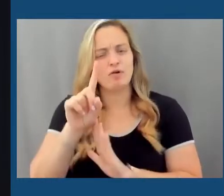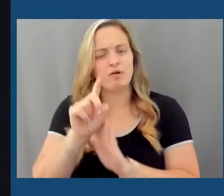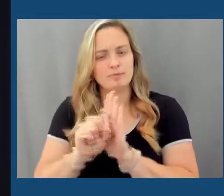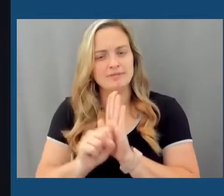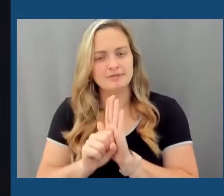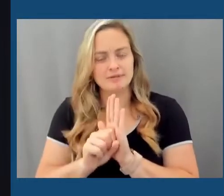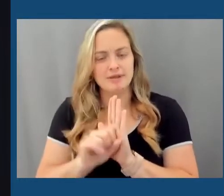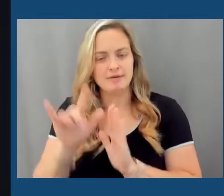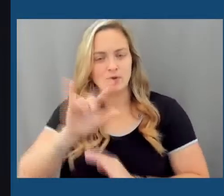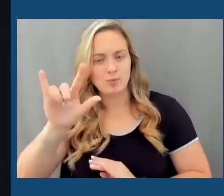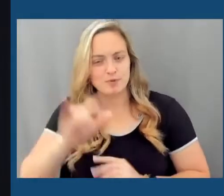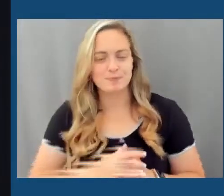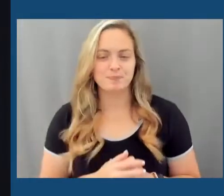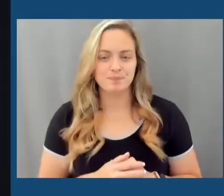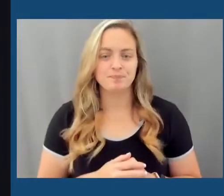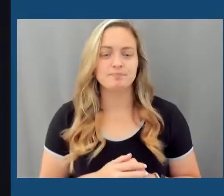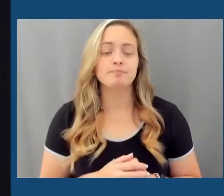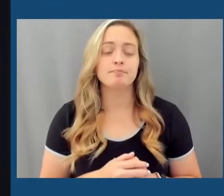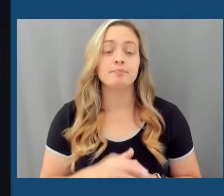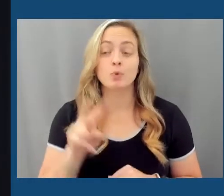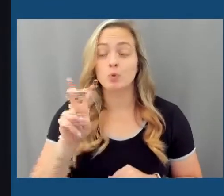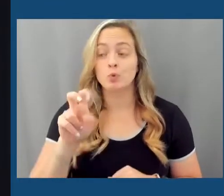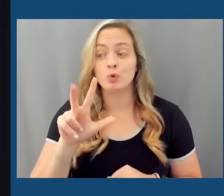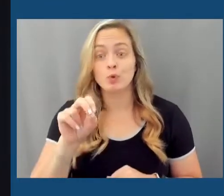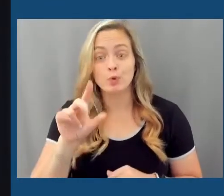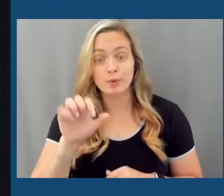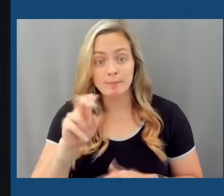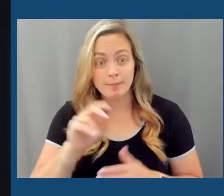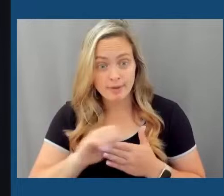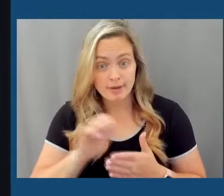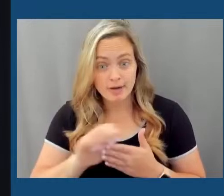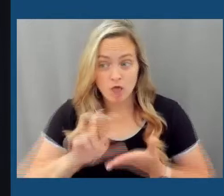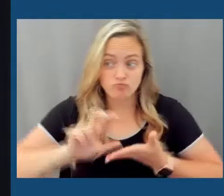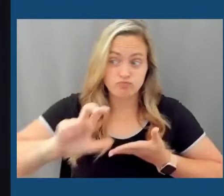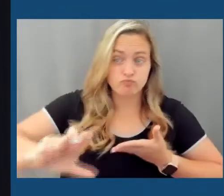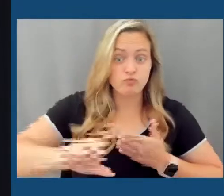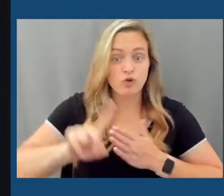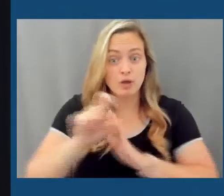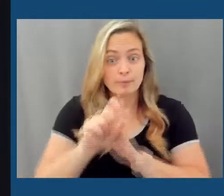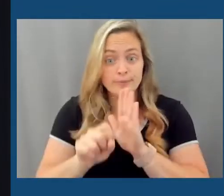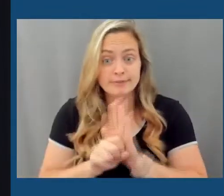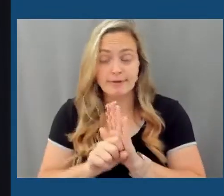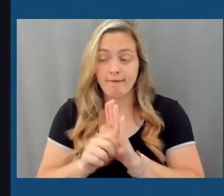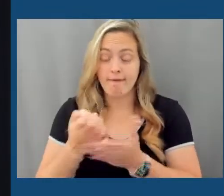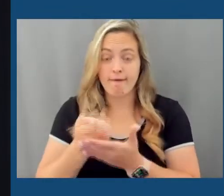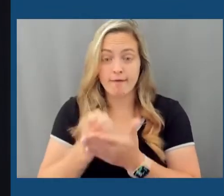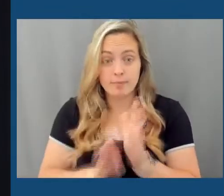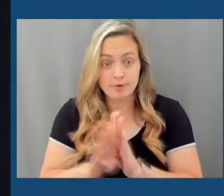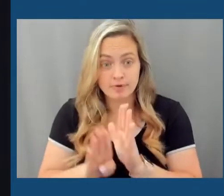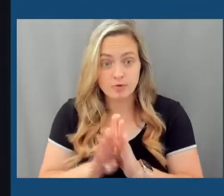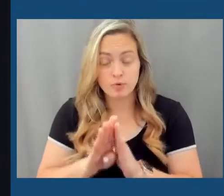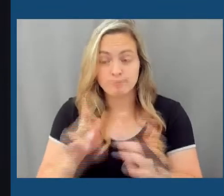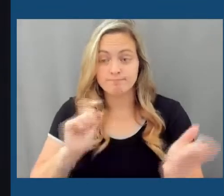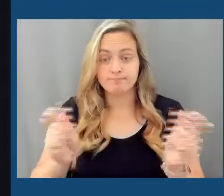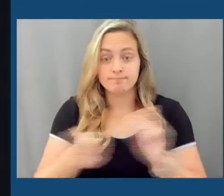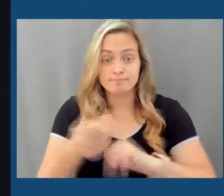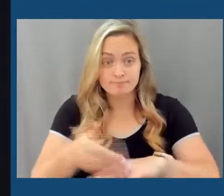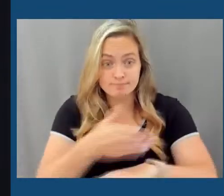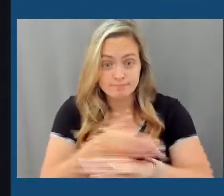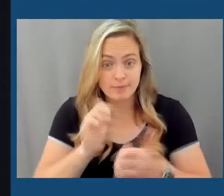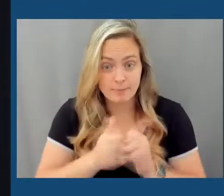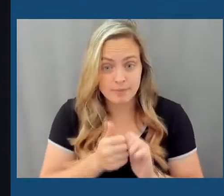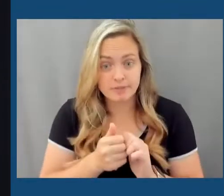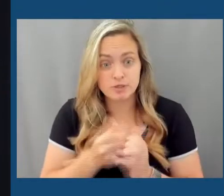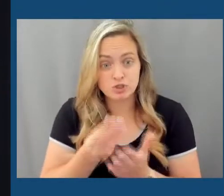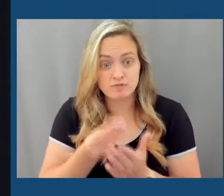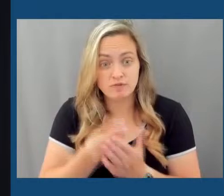your leadership. With $230 million in the latest round of upstate airport economic development and revitalization competition funds,